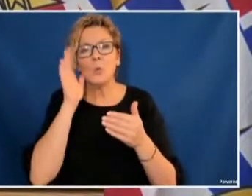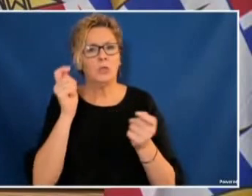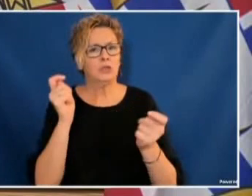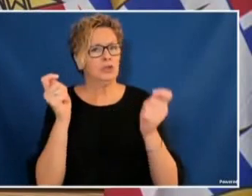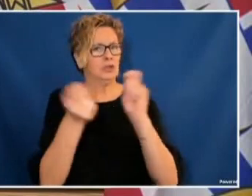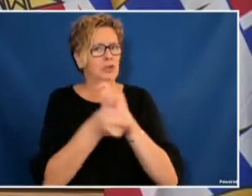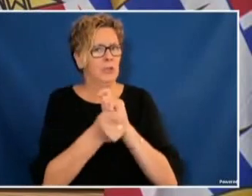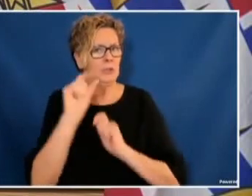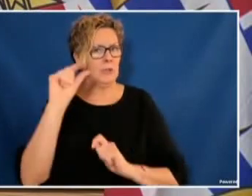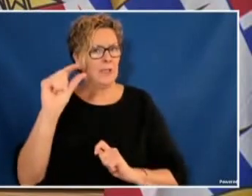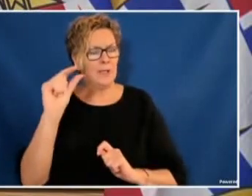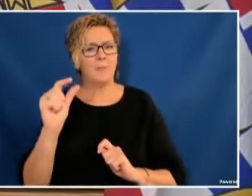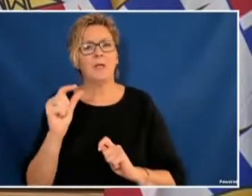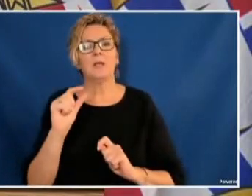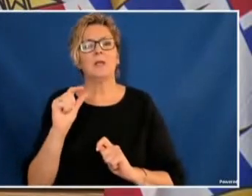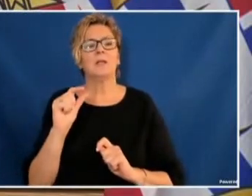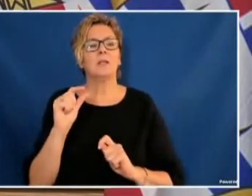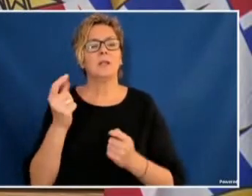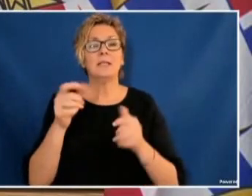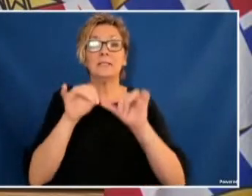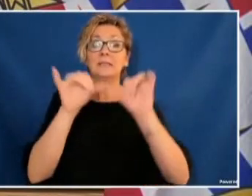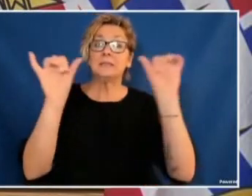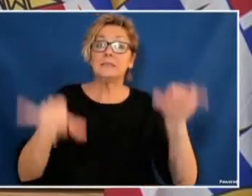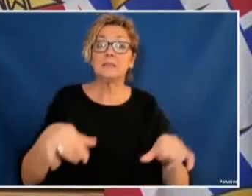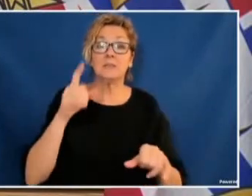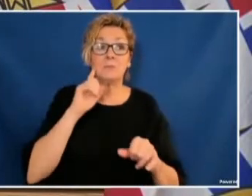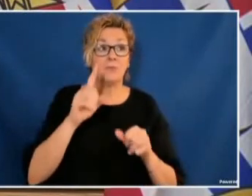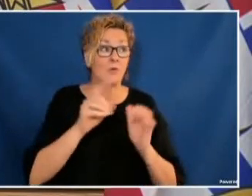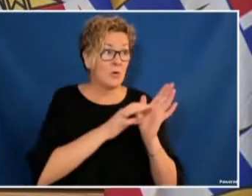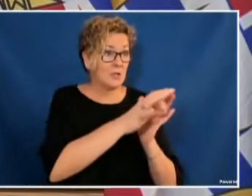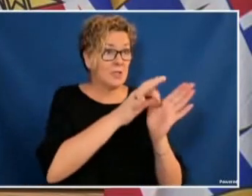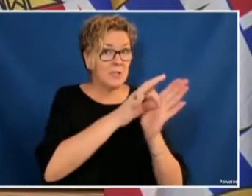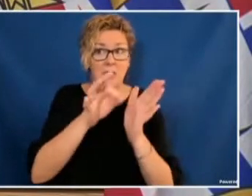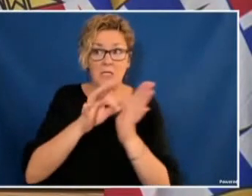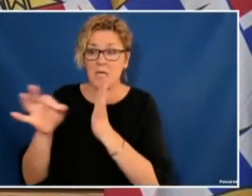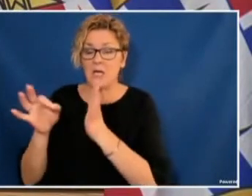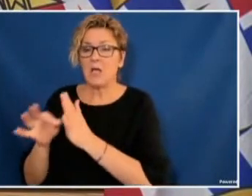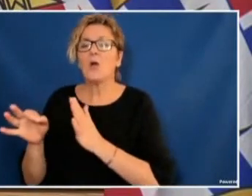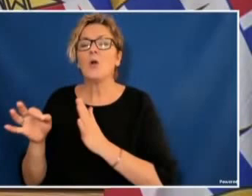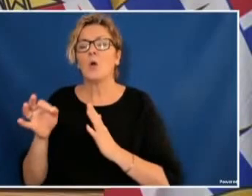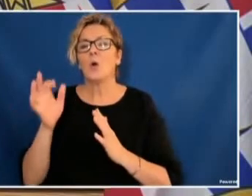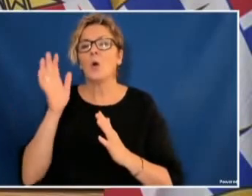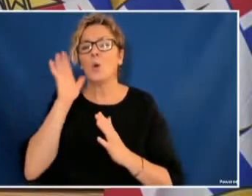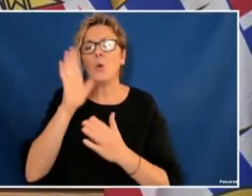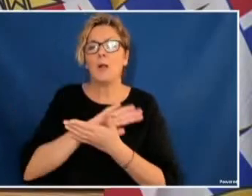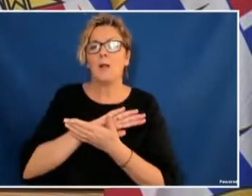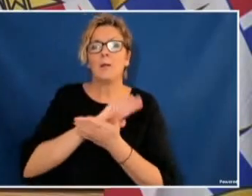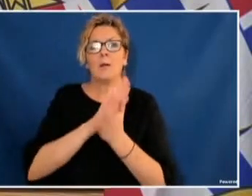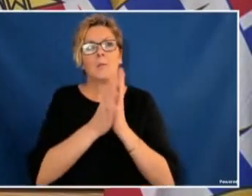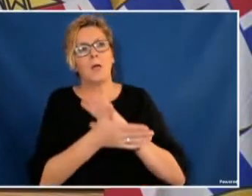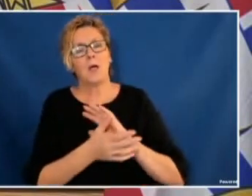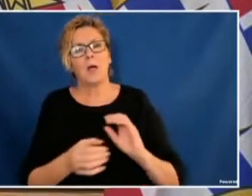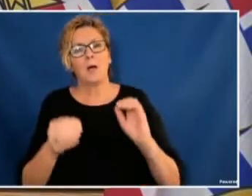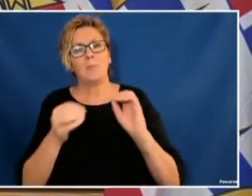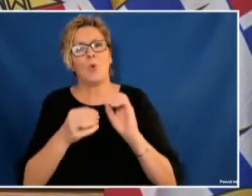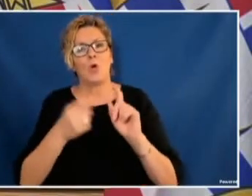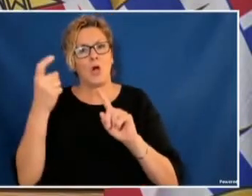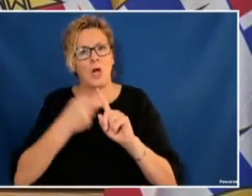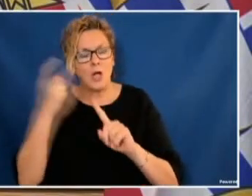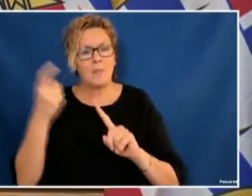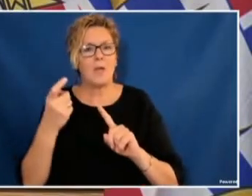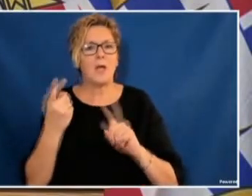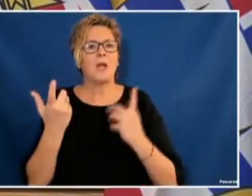So this has been, I don't need to say, a challenging pandemic for all of us, particularly as we're heading